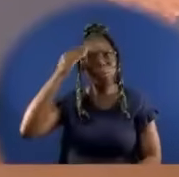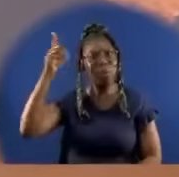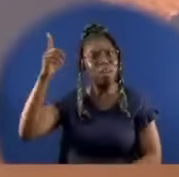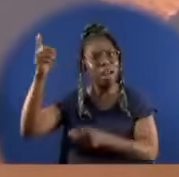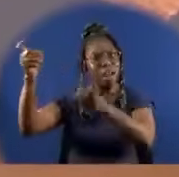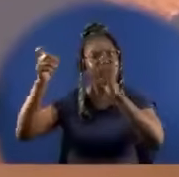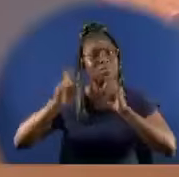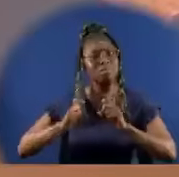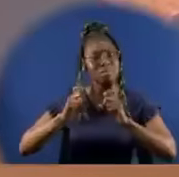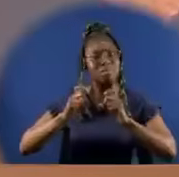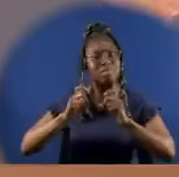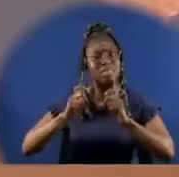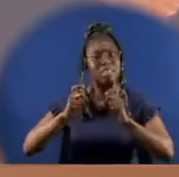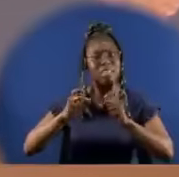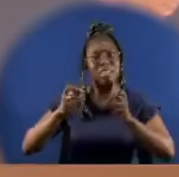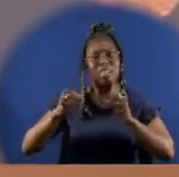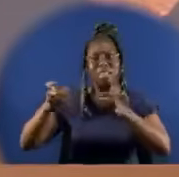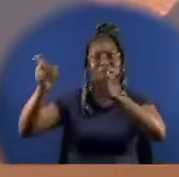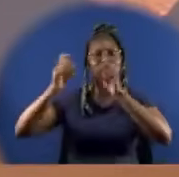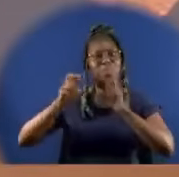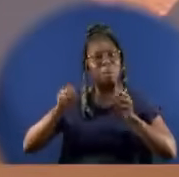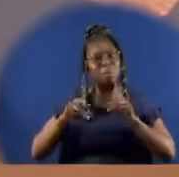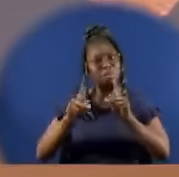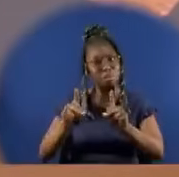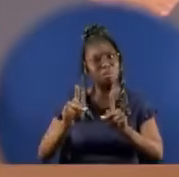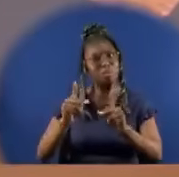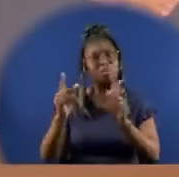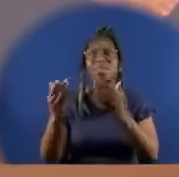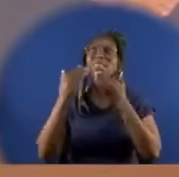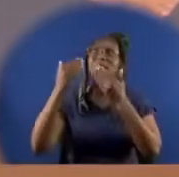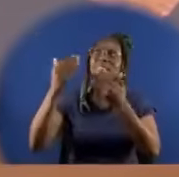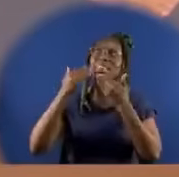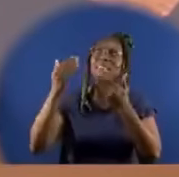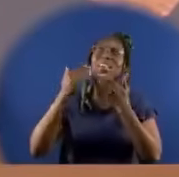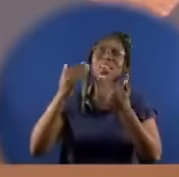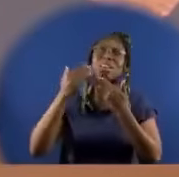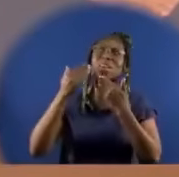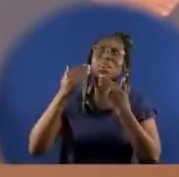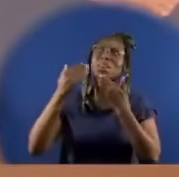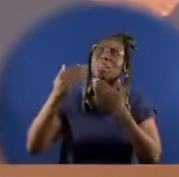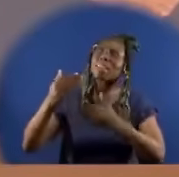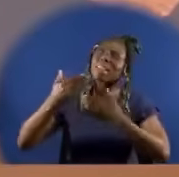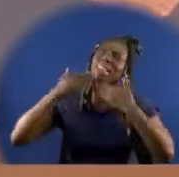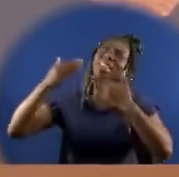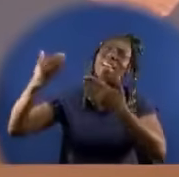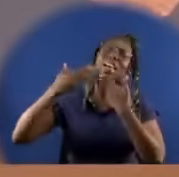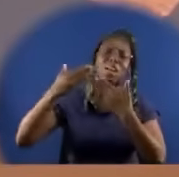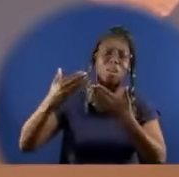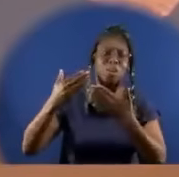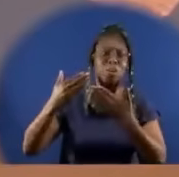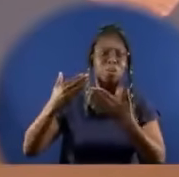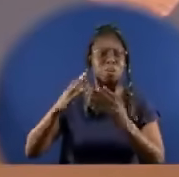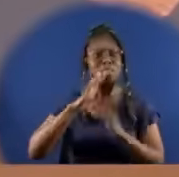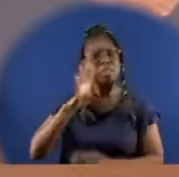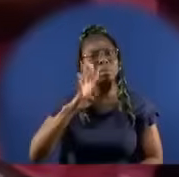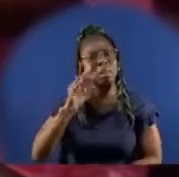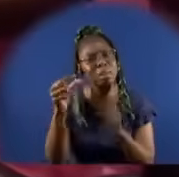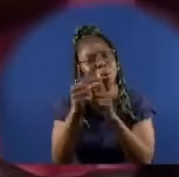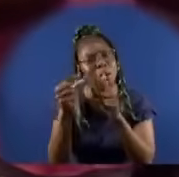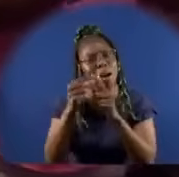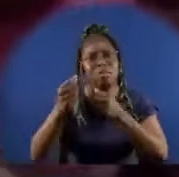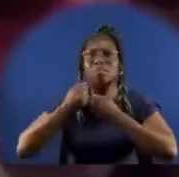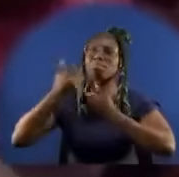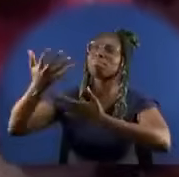way, somebody ought to holler, say the word, Jesus. Speak the word. Speak the word. Speak